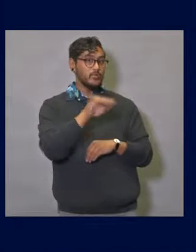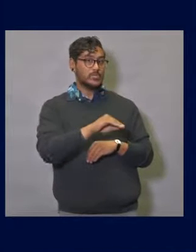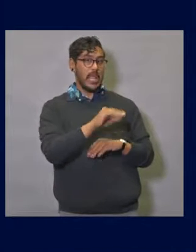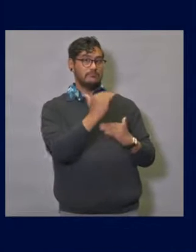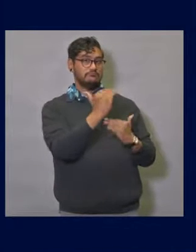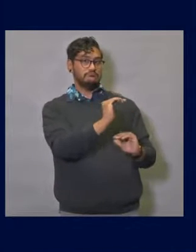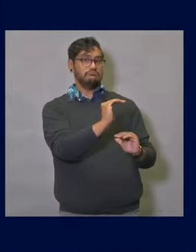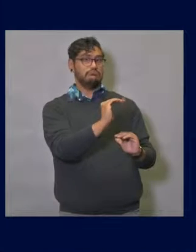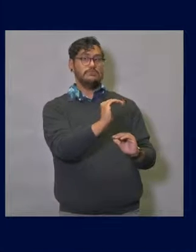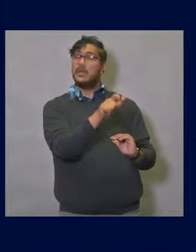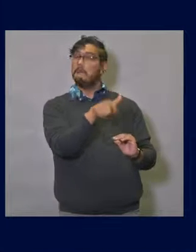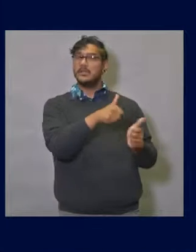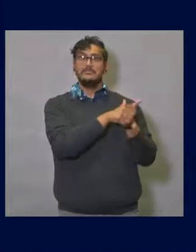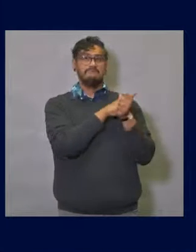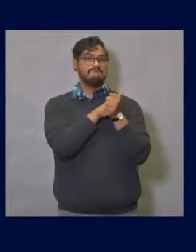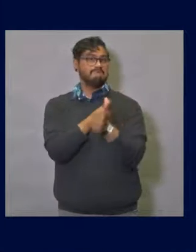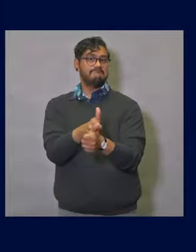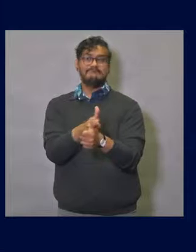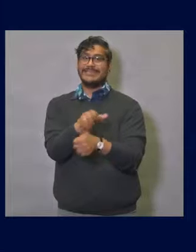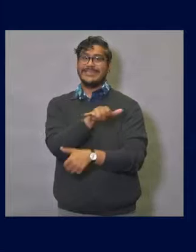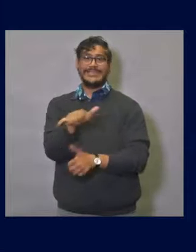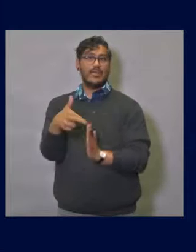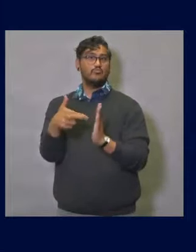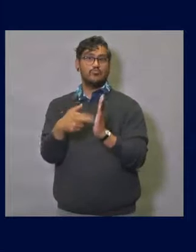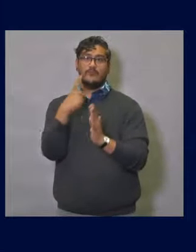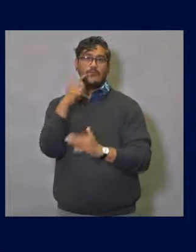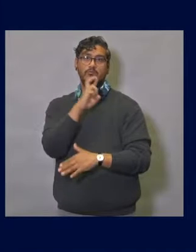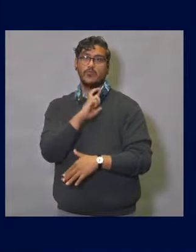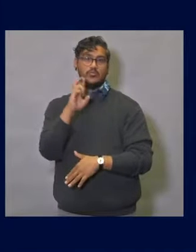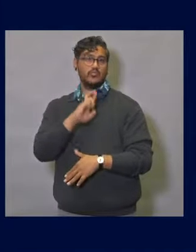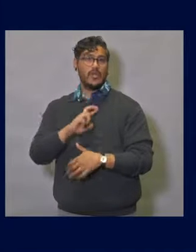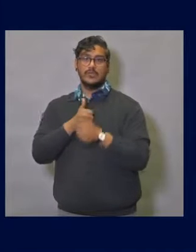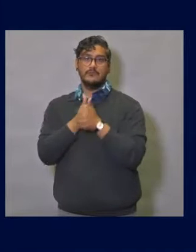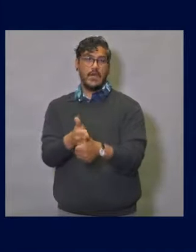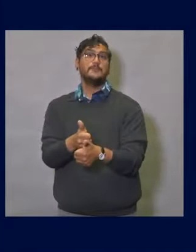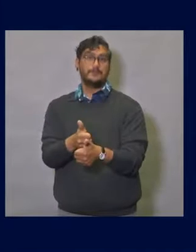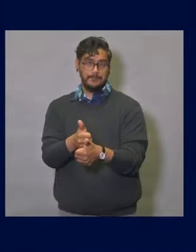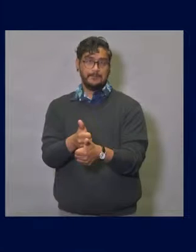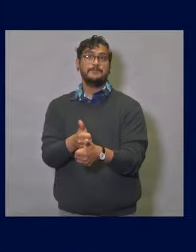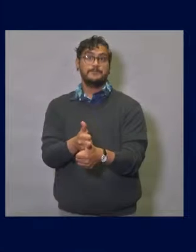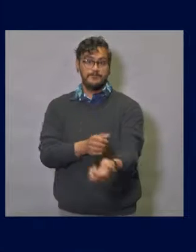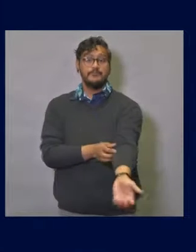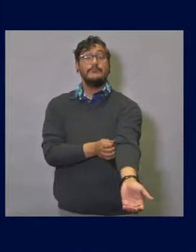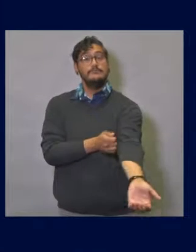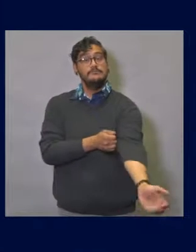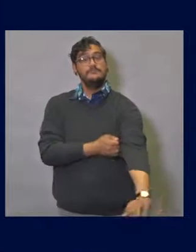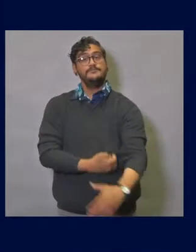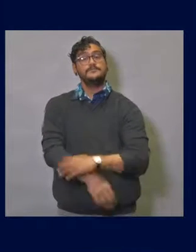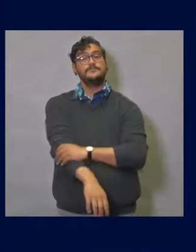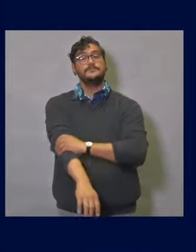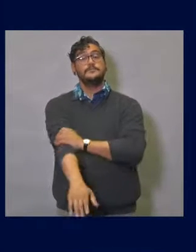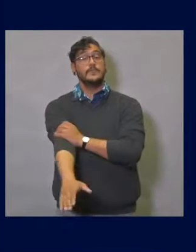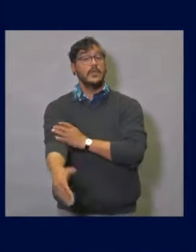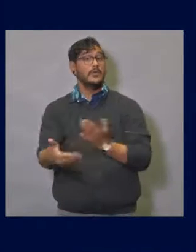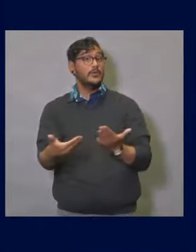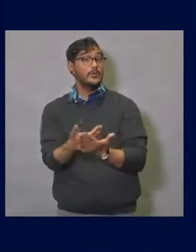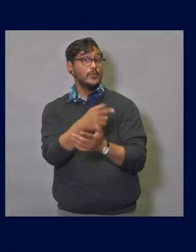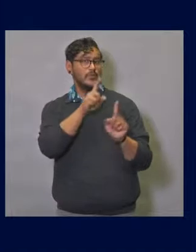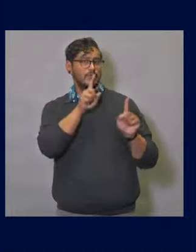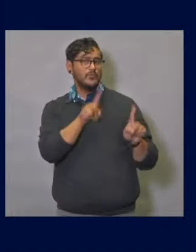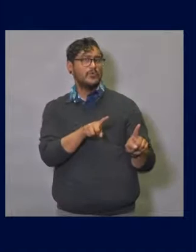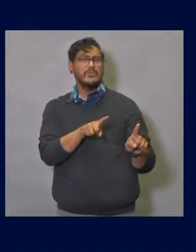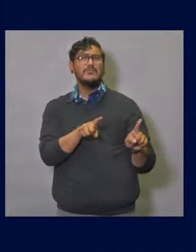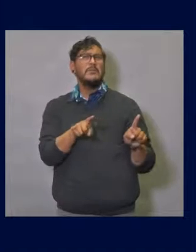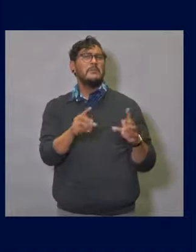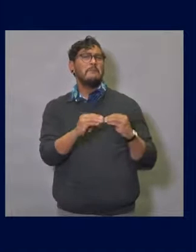follow the same modifications required for restaurants. We're providing as well in the new health officer order clarity